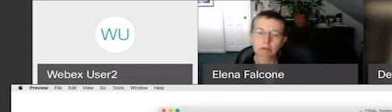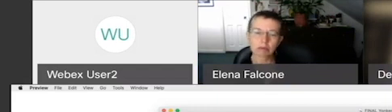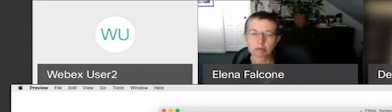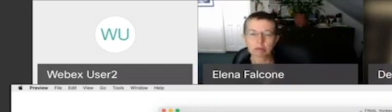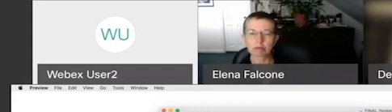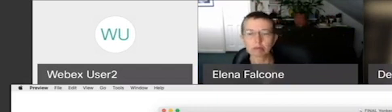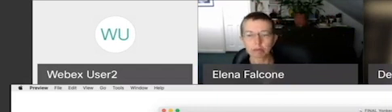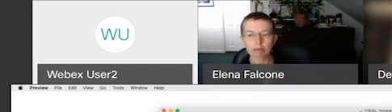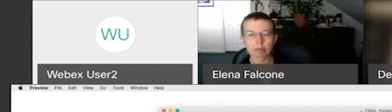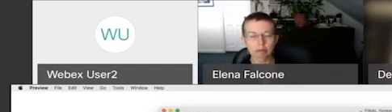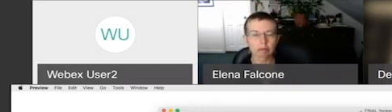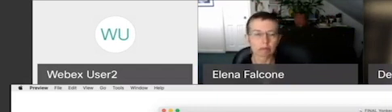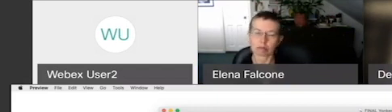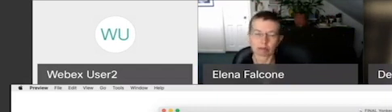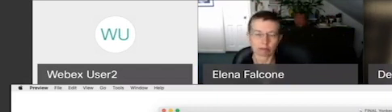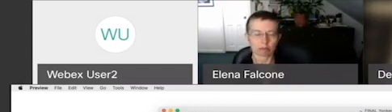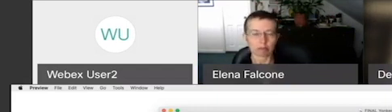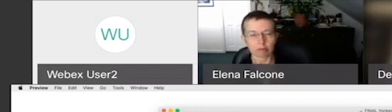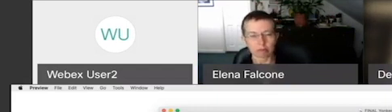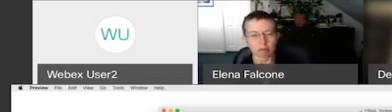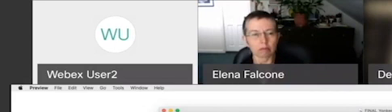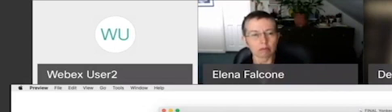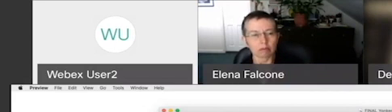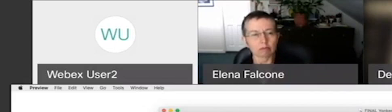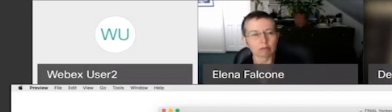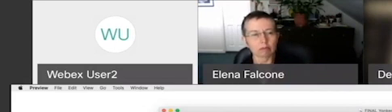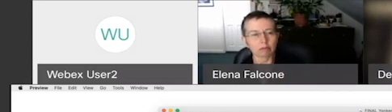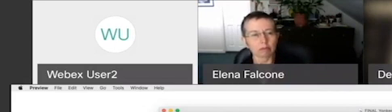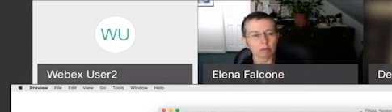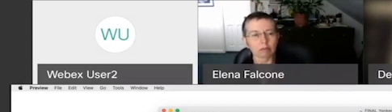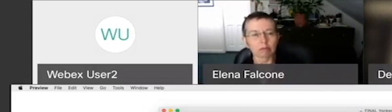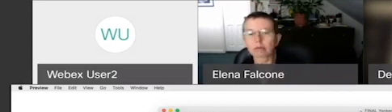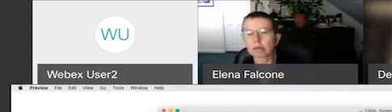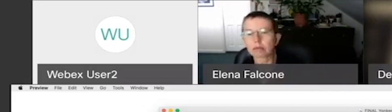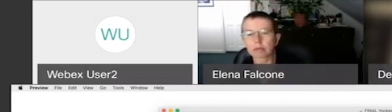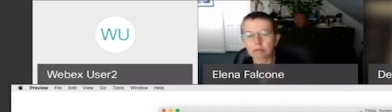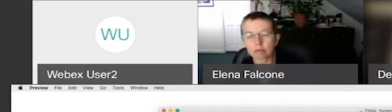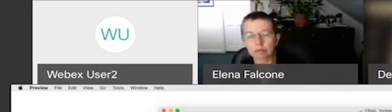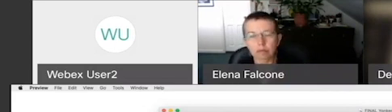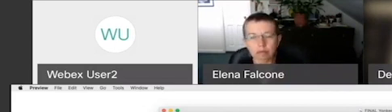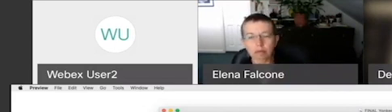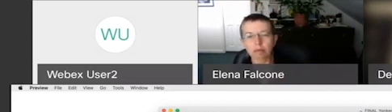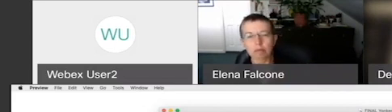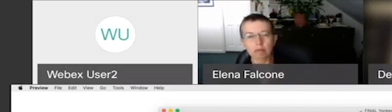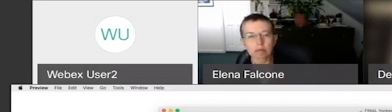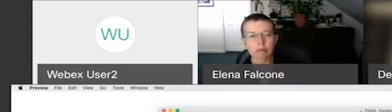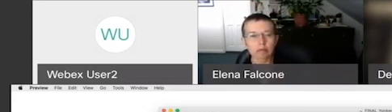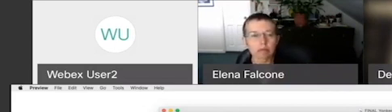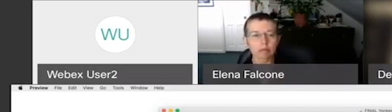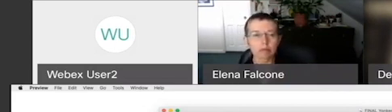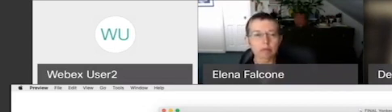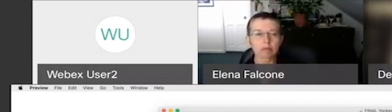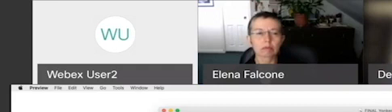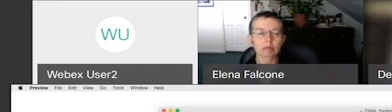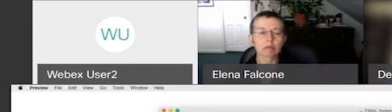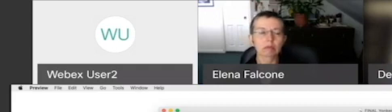what the future will bring. There might be an asset in a person's name alone, and we want the agent to be able to have access to those